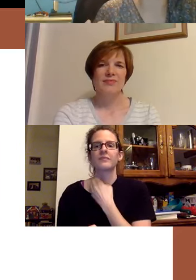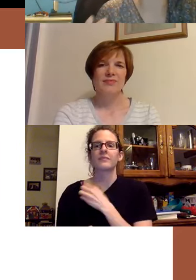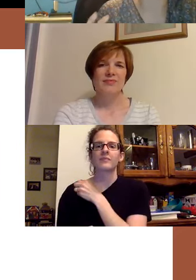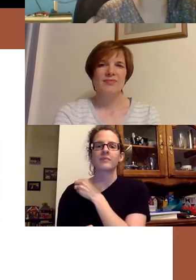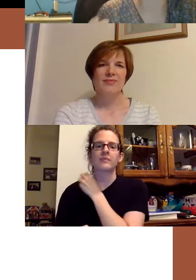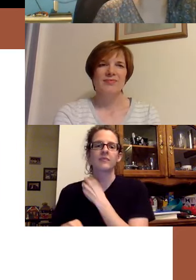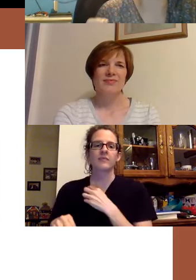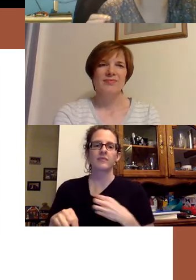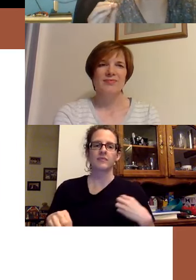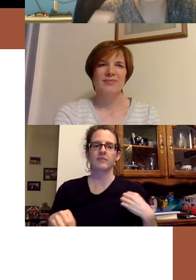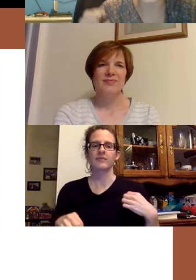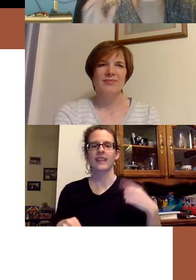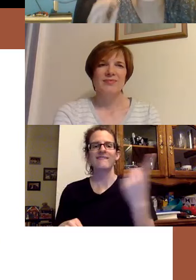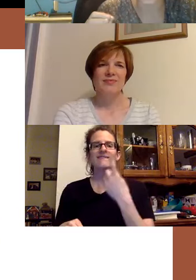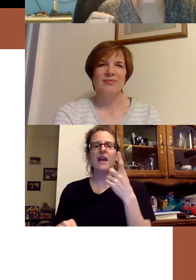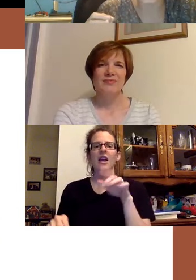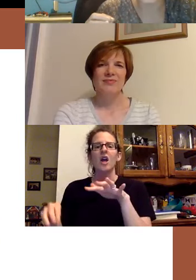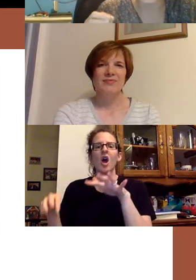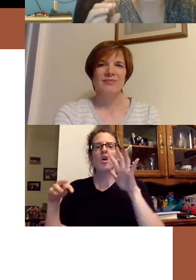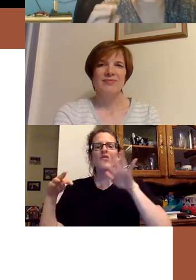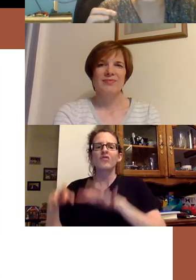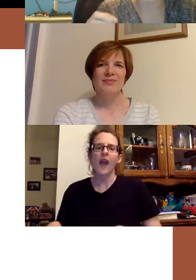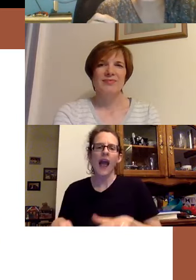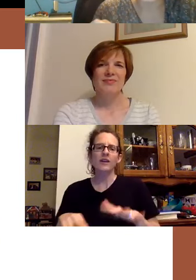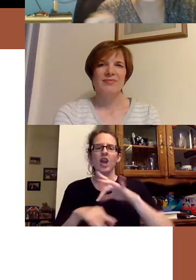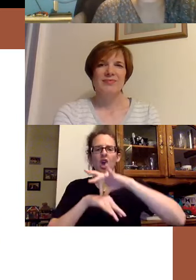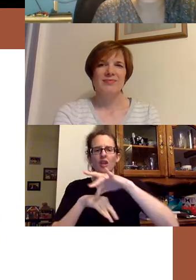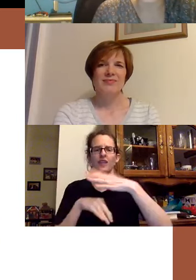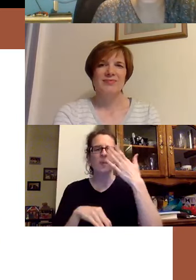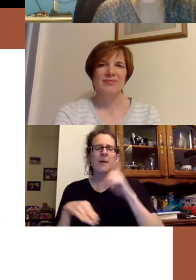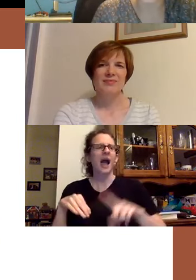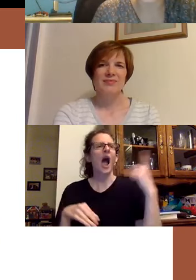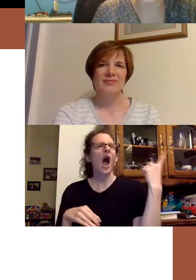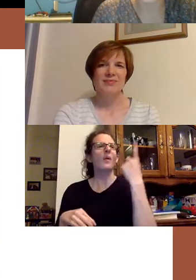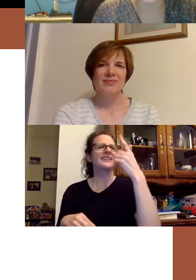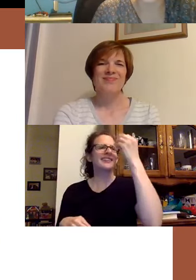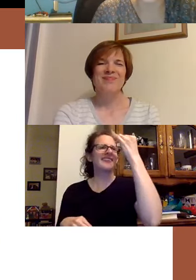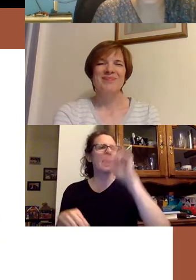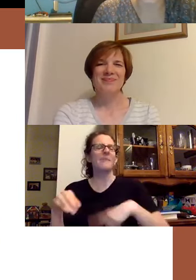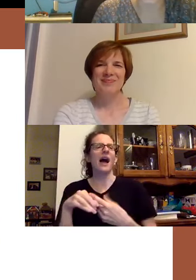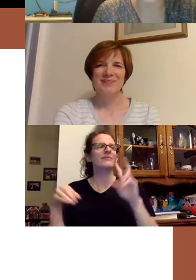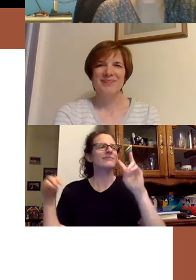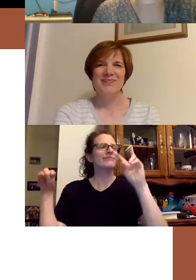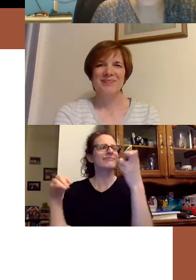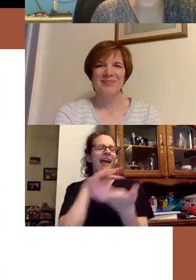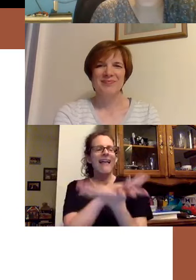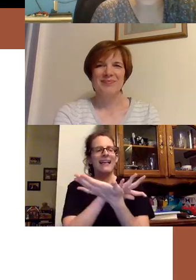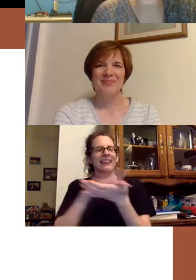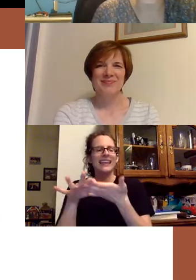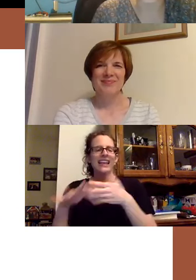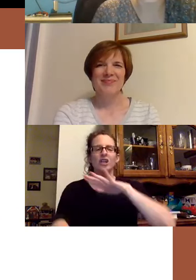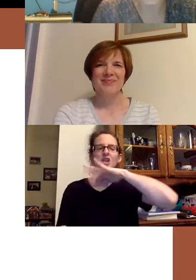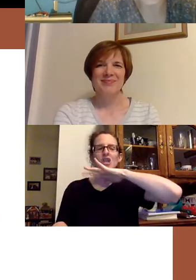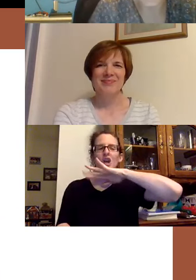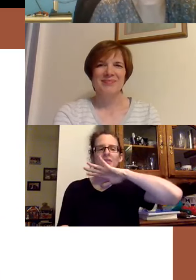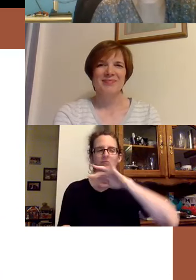it says a very grounded, earthy aroma, but I always think of clean dirt. I know that's kind of like an oxymoron,